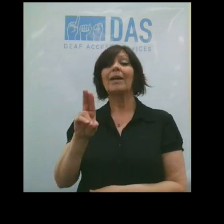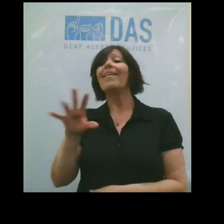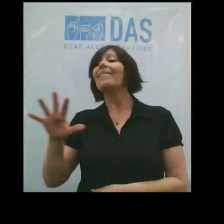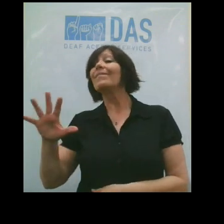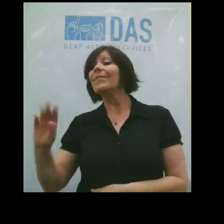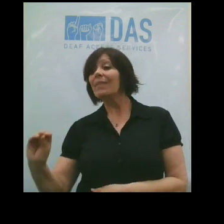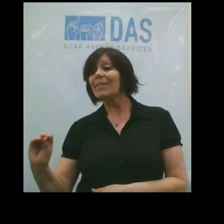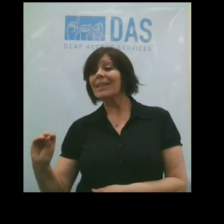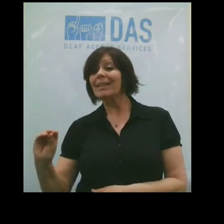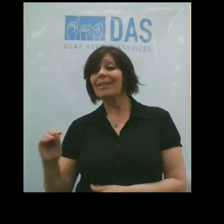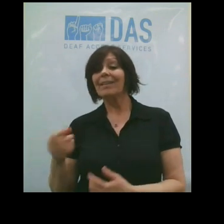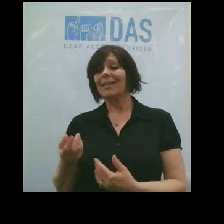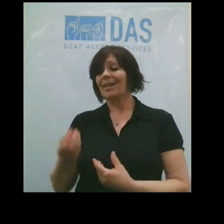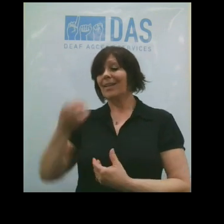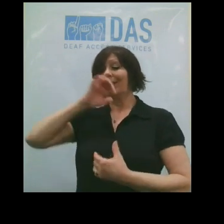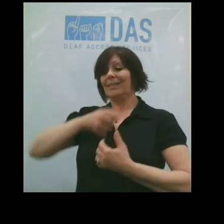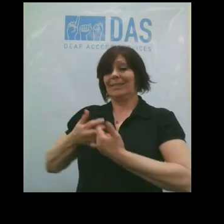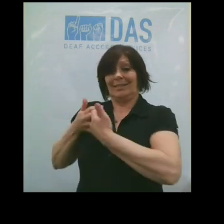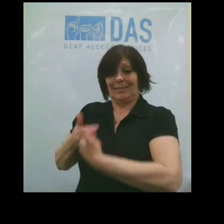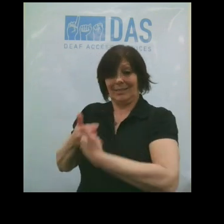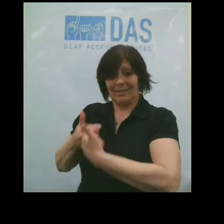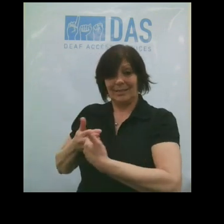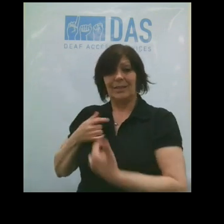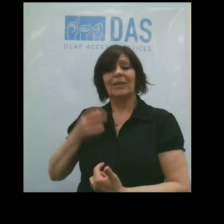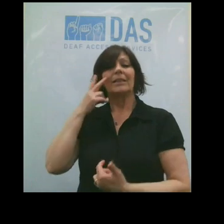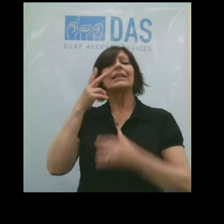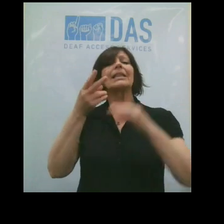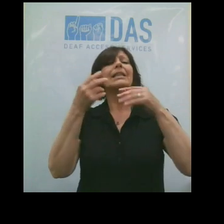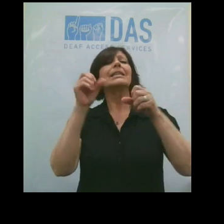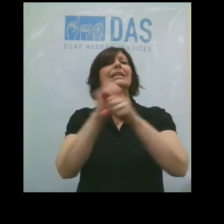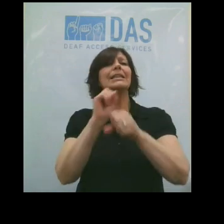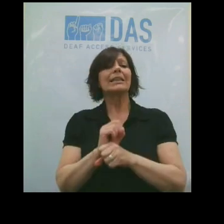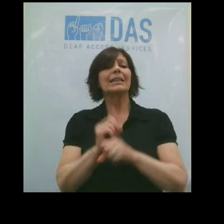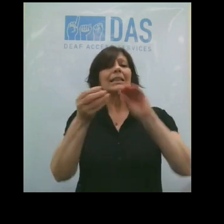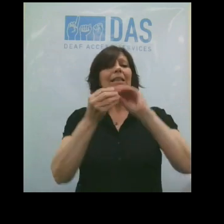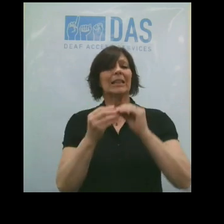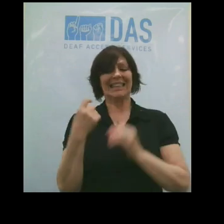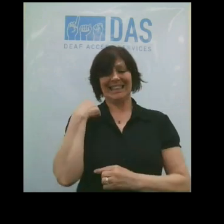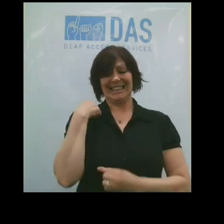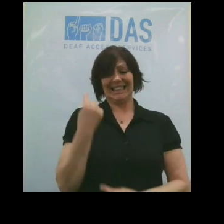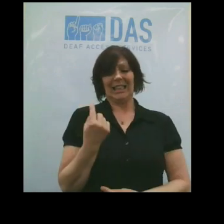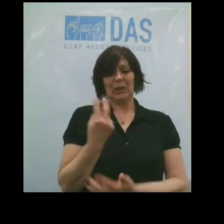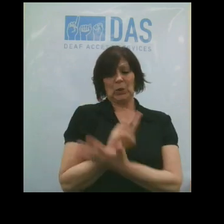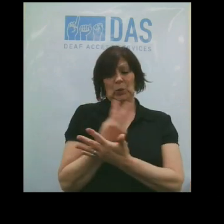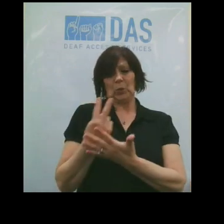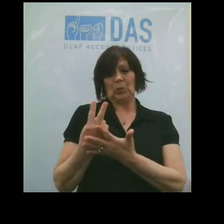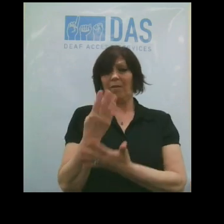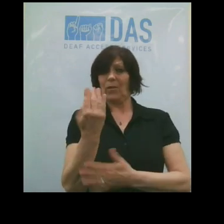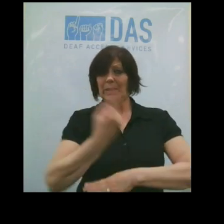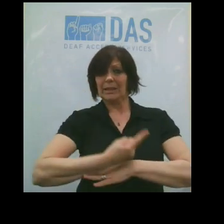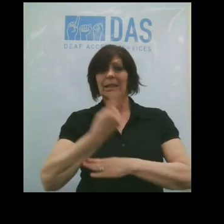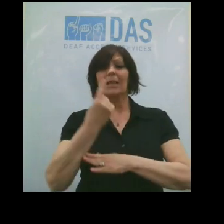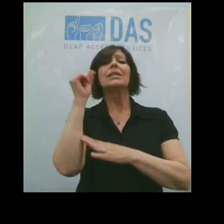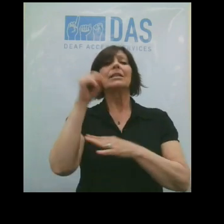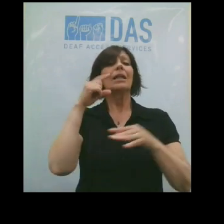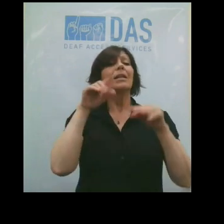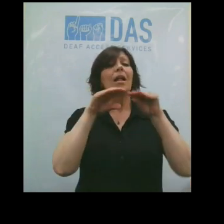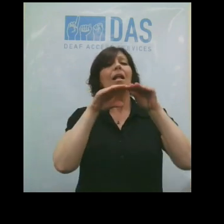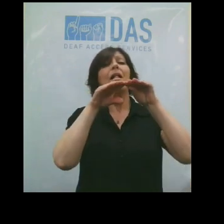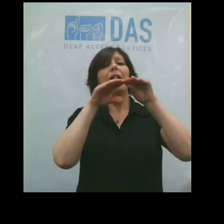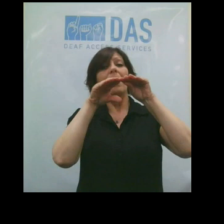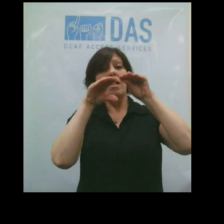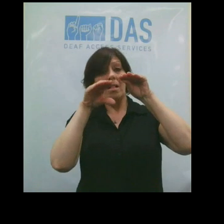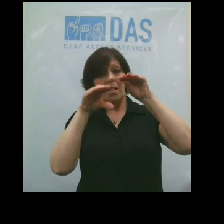airway assist. You can look at the statistics here. This is the last 14-day period. We have seen a decline in